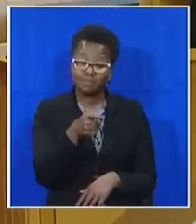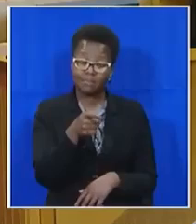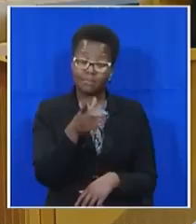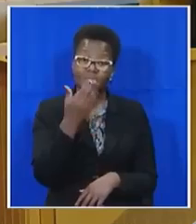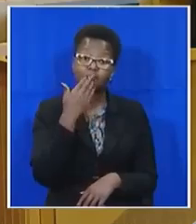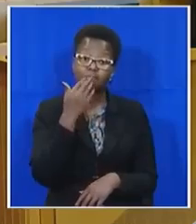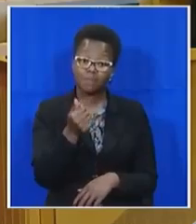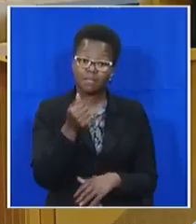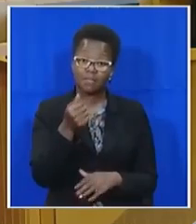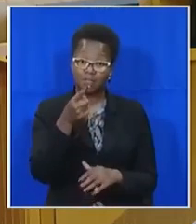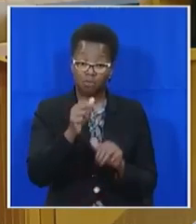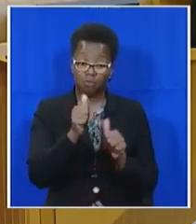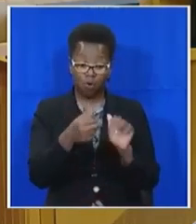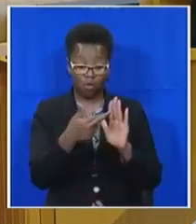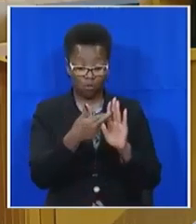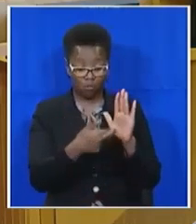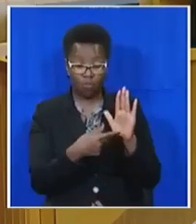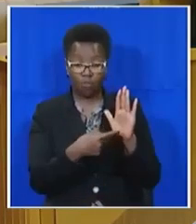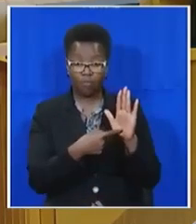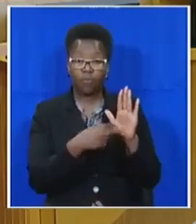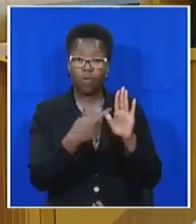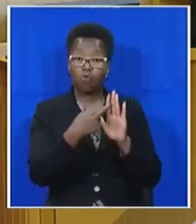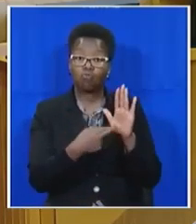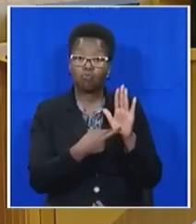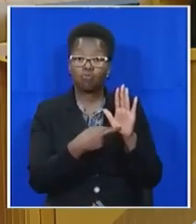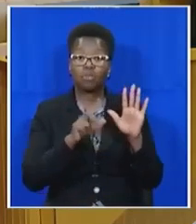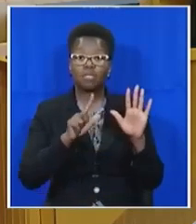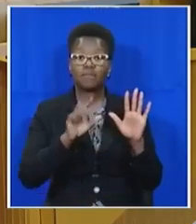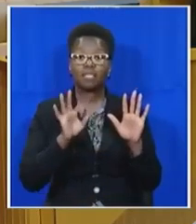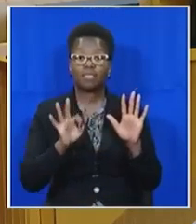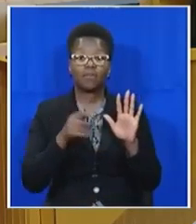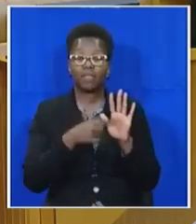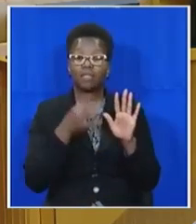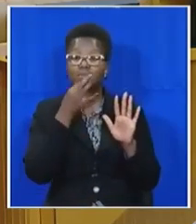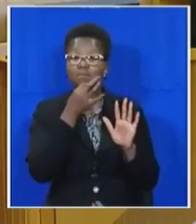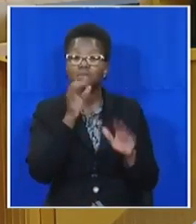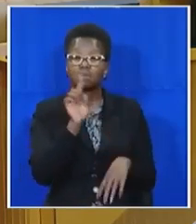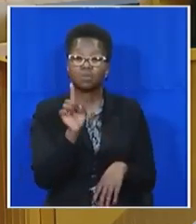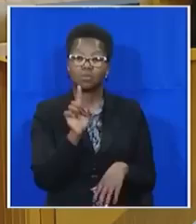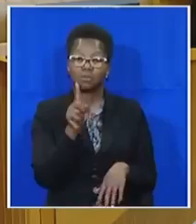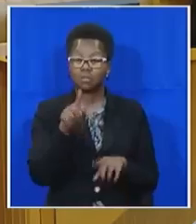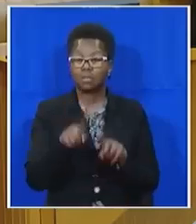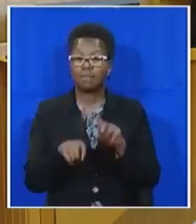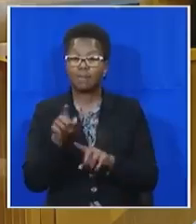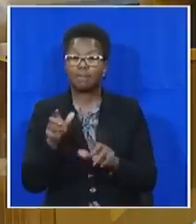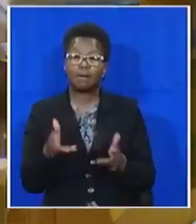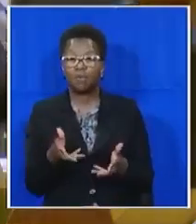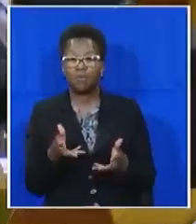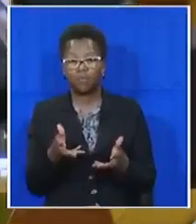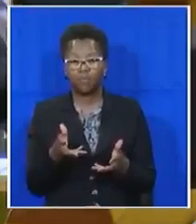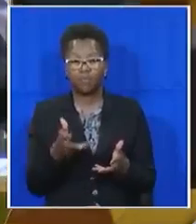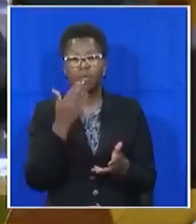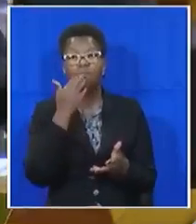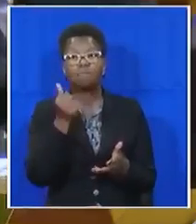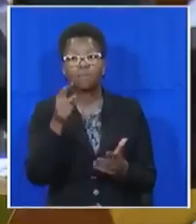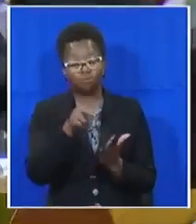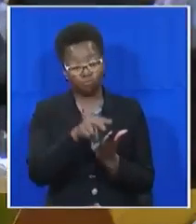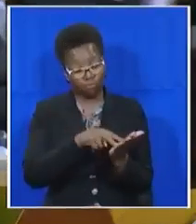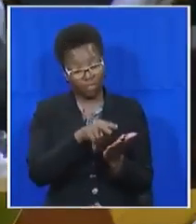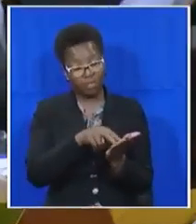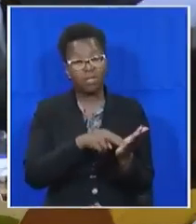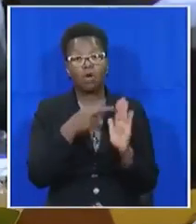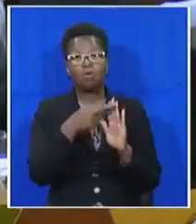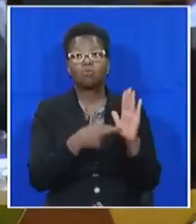process that is outlined in Rule 73? Actually, in terms Honorable of how member. members must be removed from the chamber. Can you please read Rule